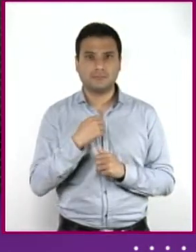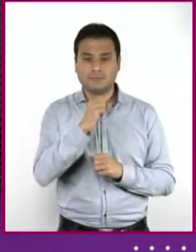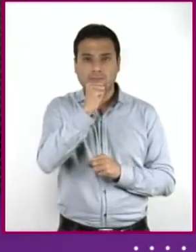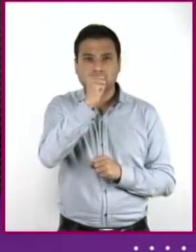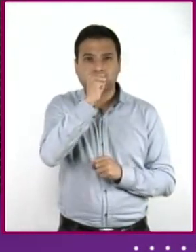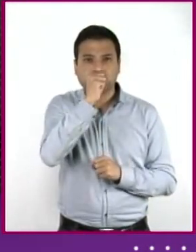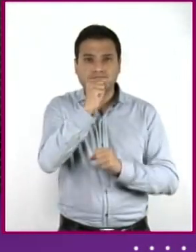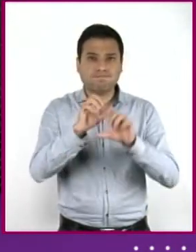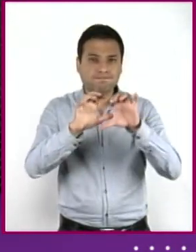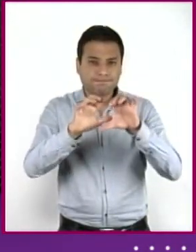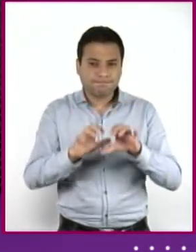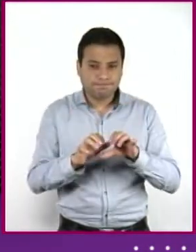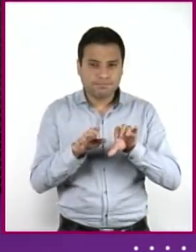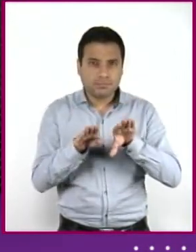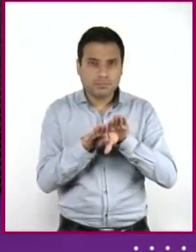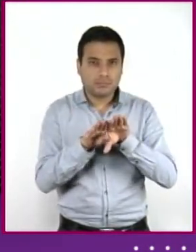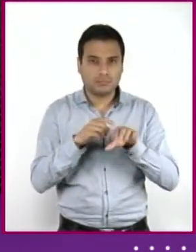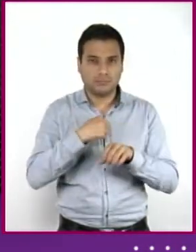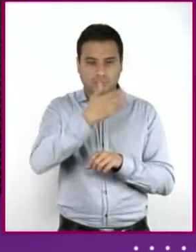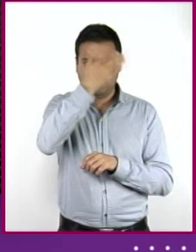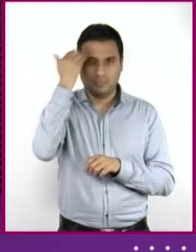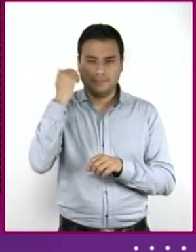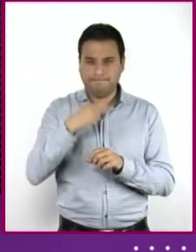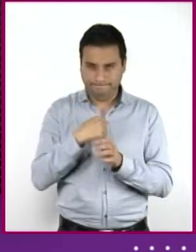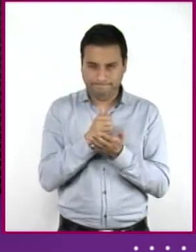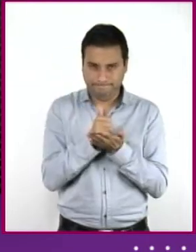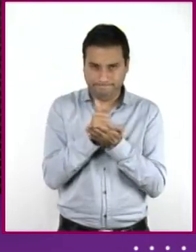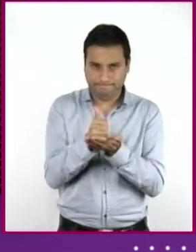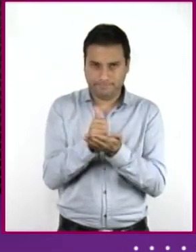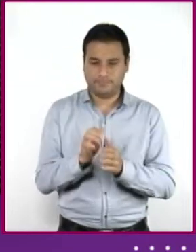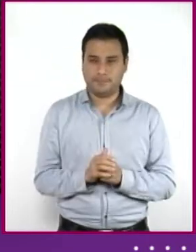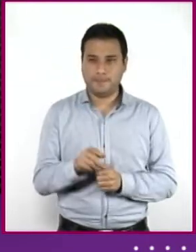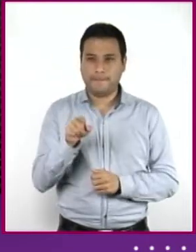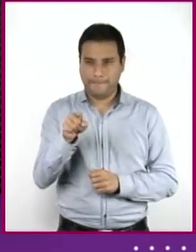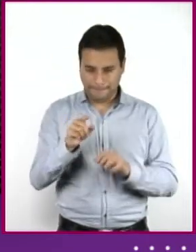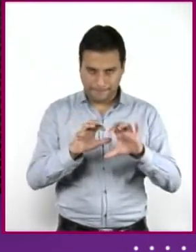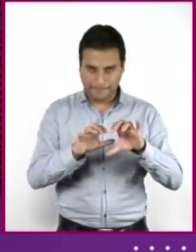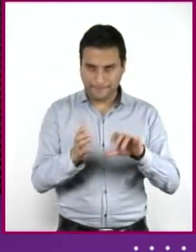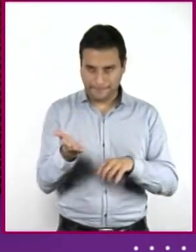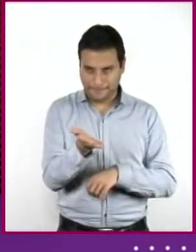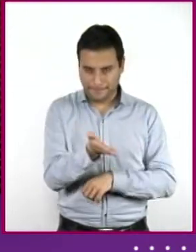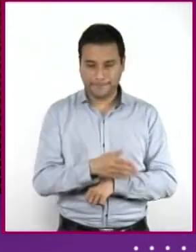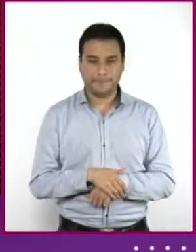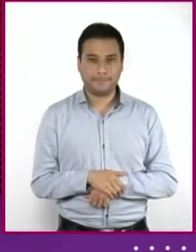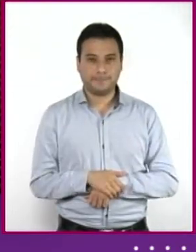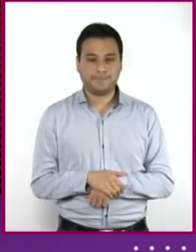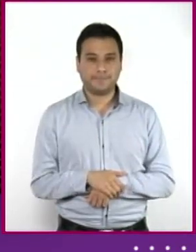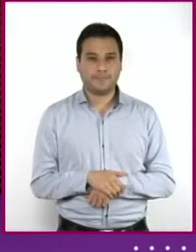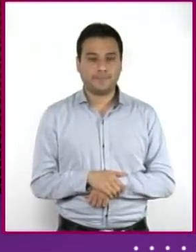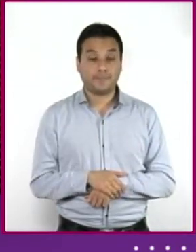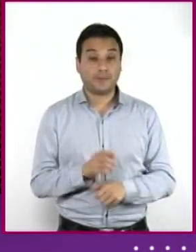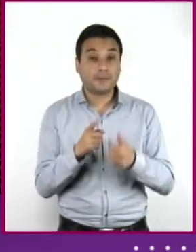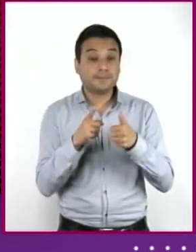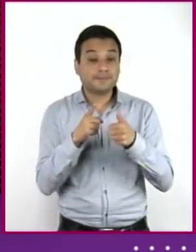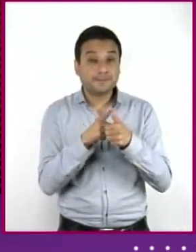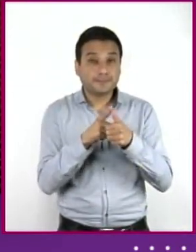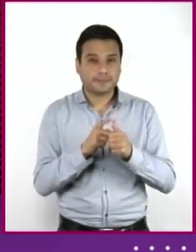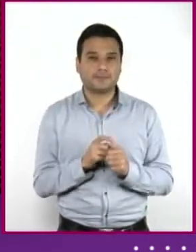advertisement. I can help you. Get on your computer. First you write